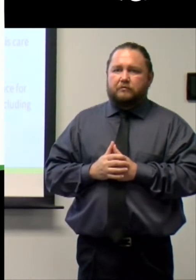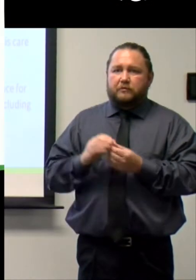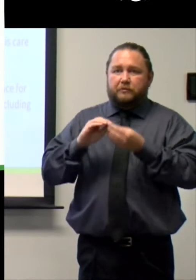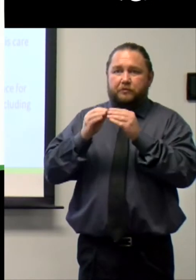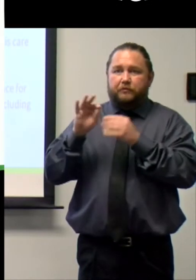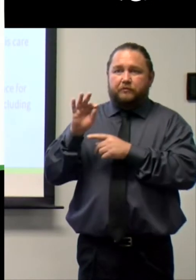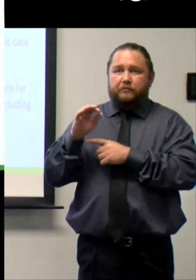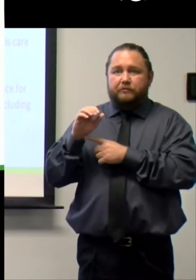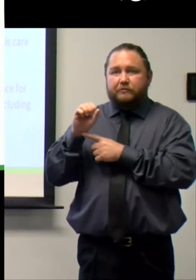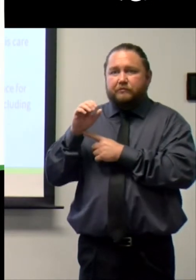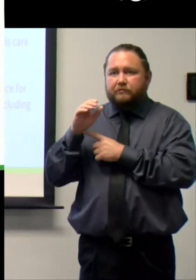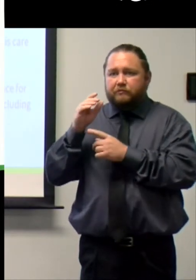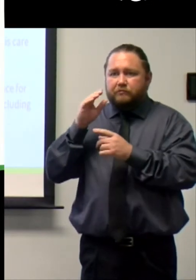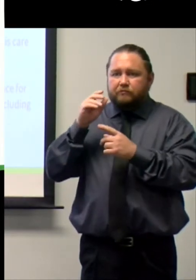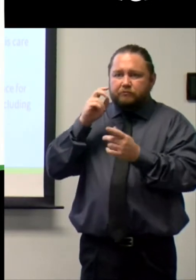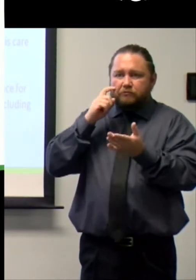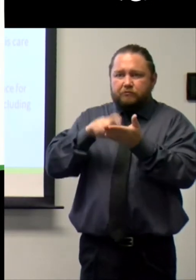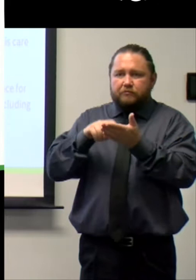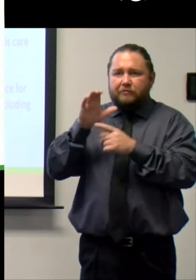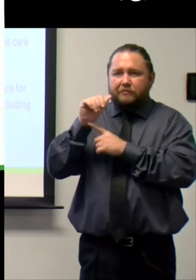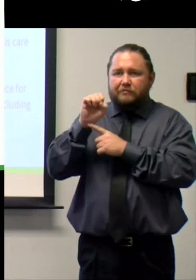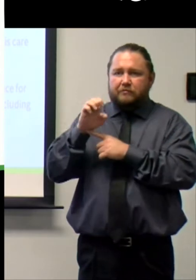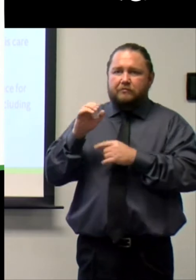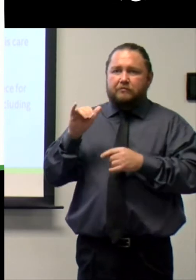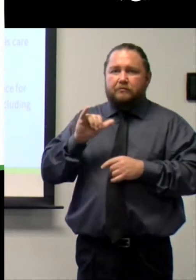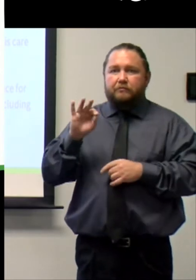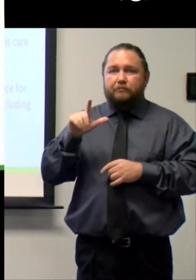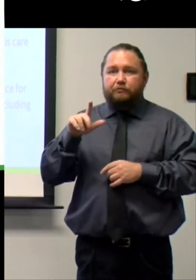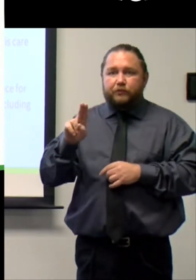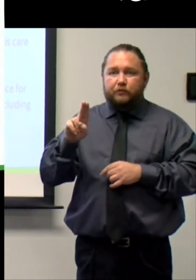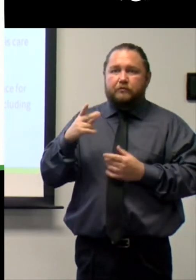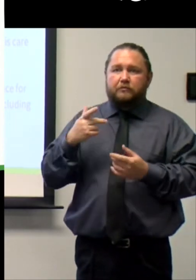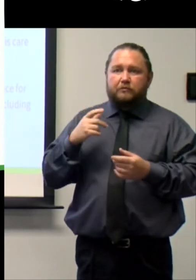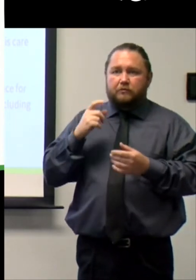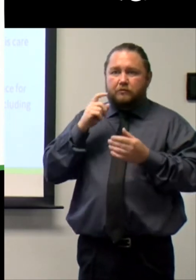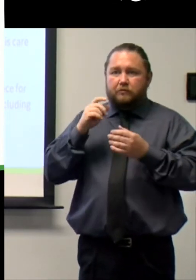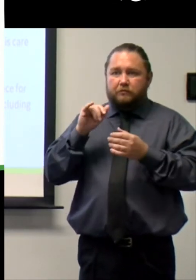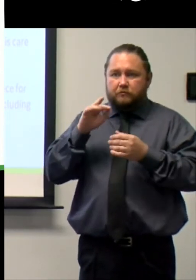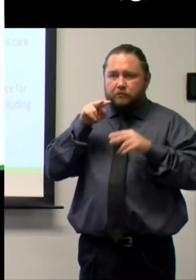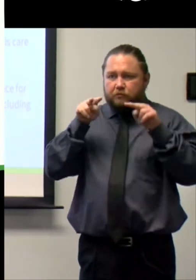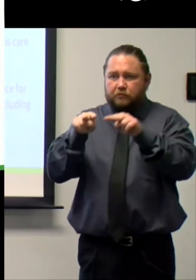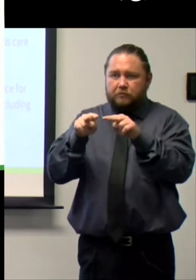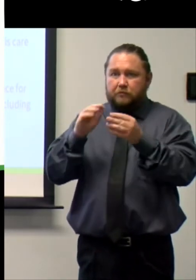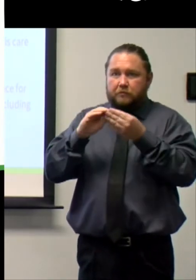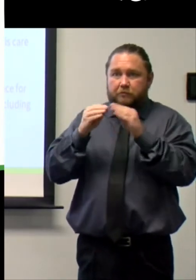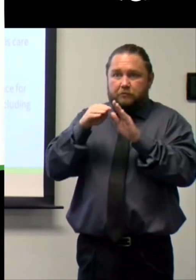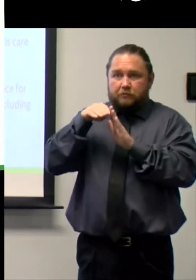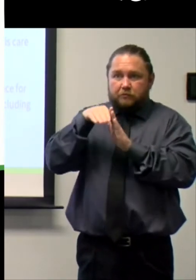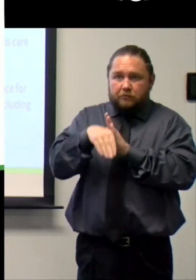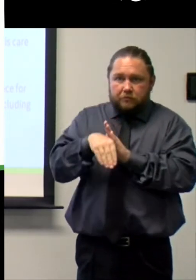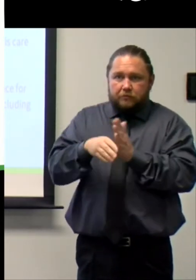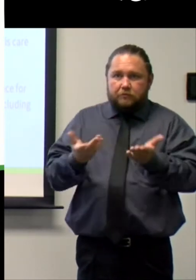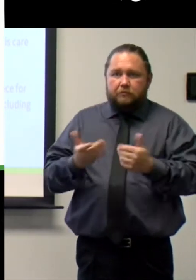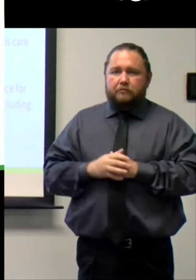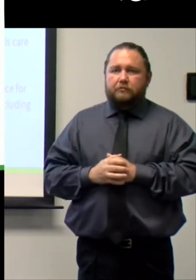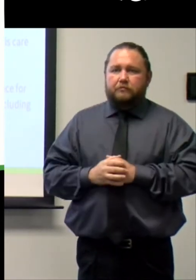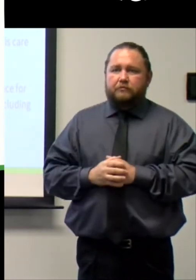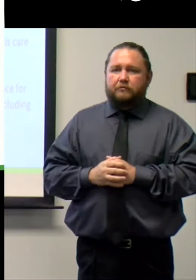14-day period. And there needs to be also very similar criteria, a downward trajectory